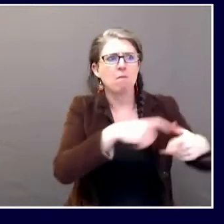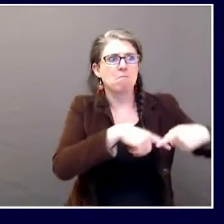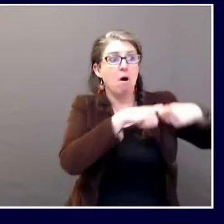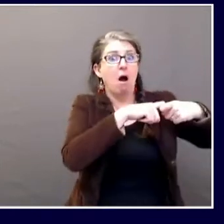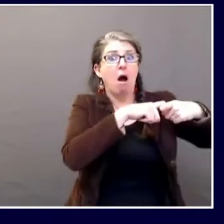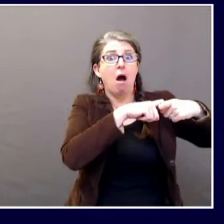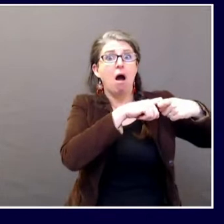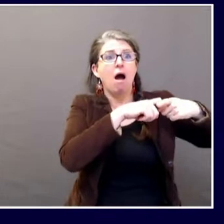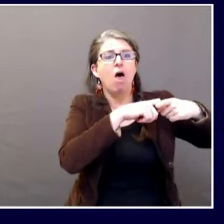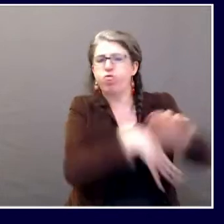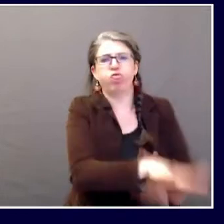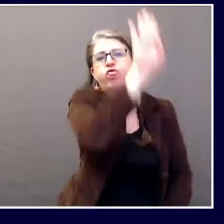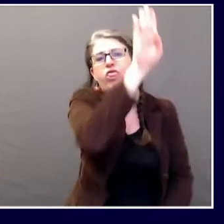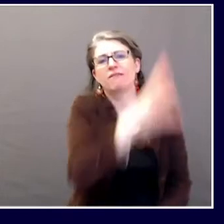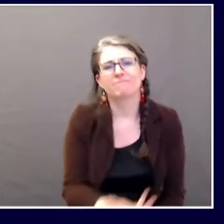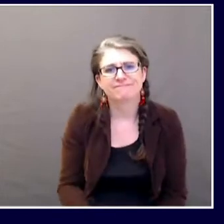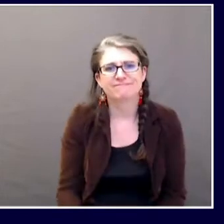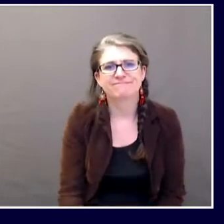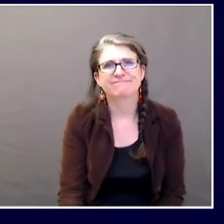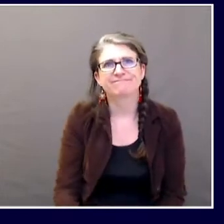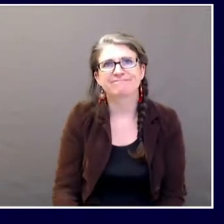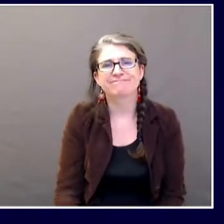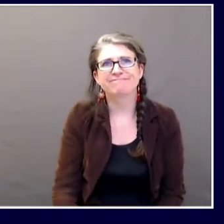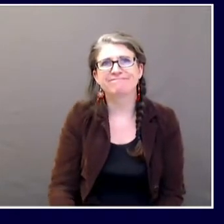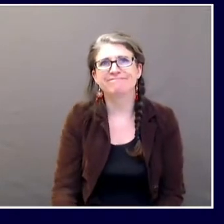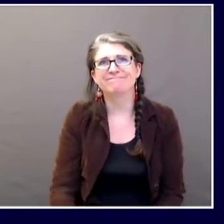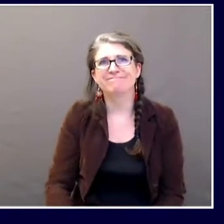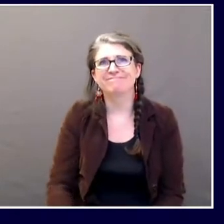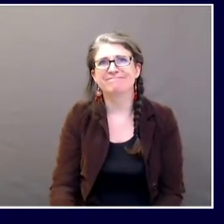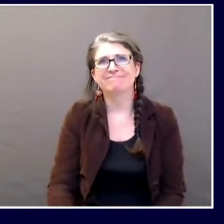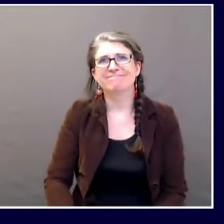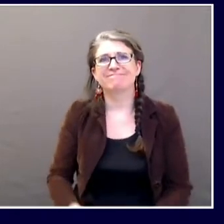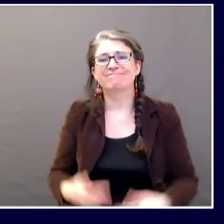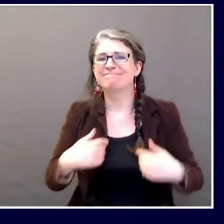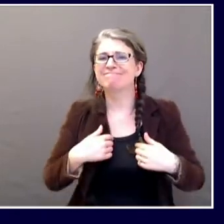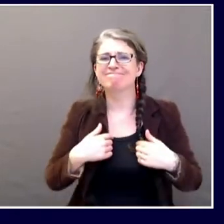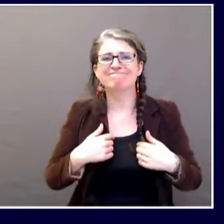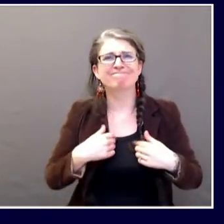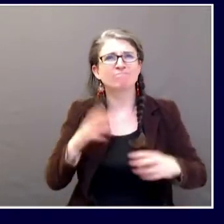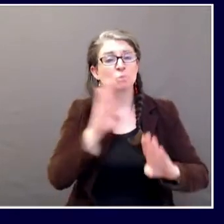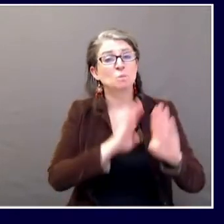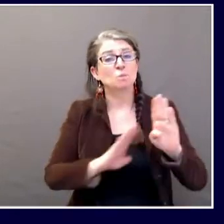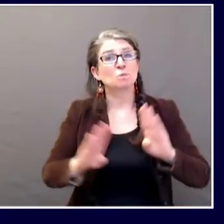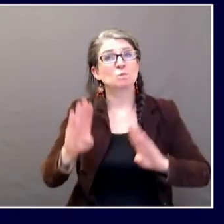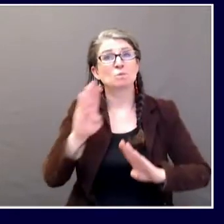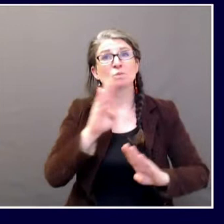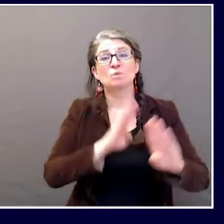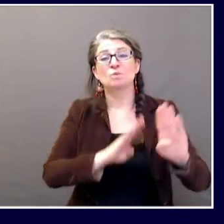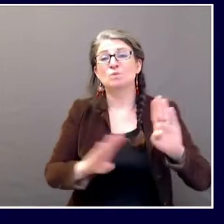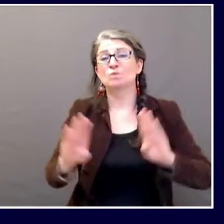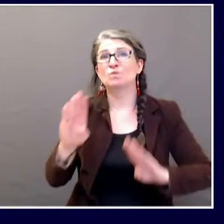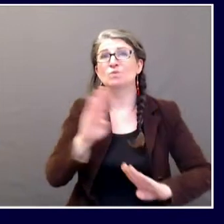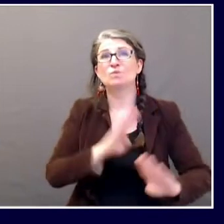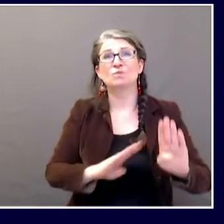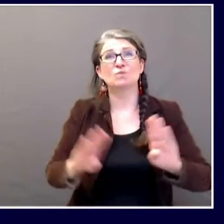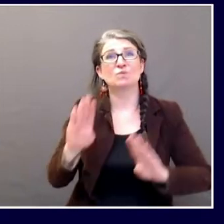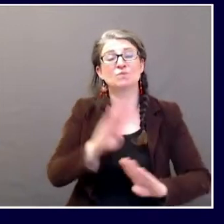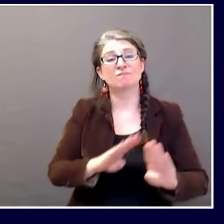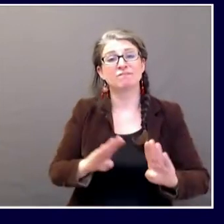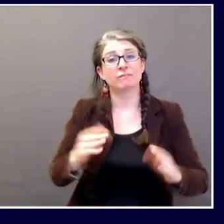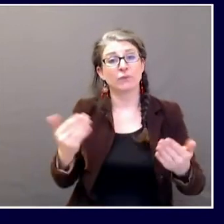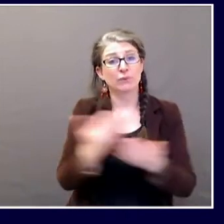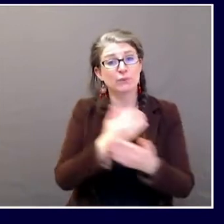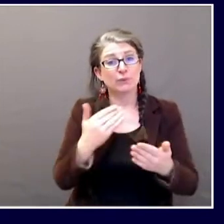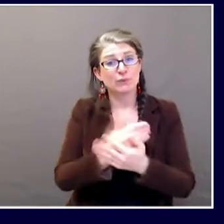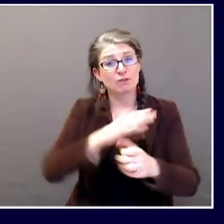of the new variants that have been described, whether that folks have undoubtedly heard about. We,